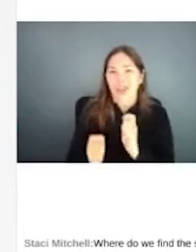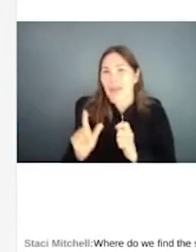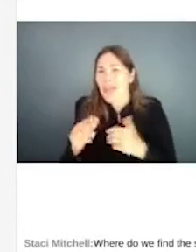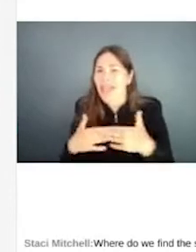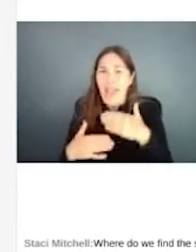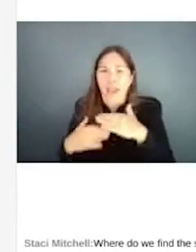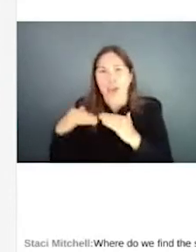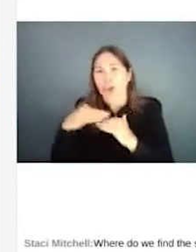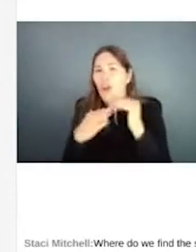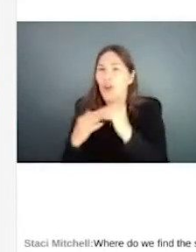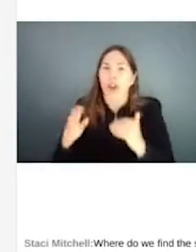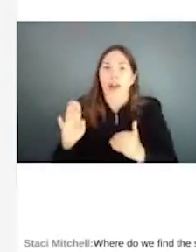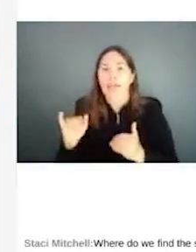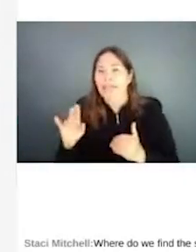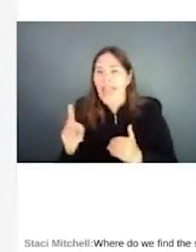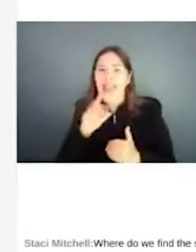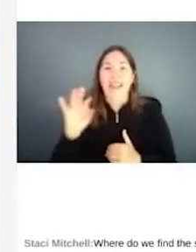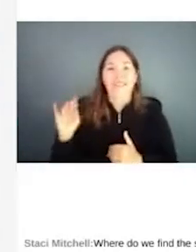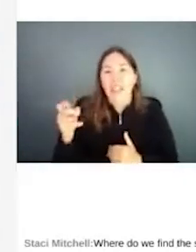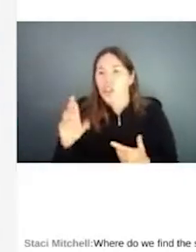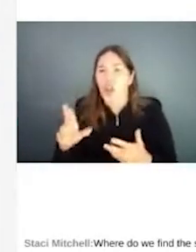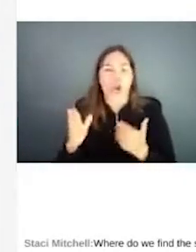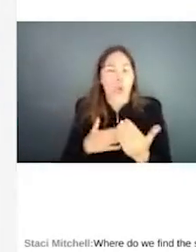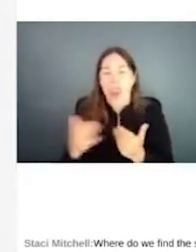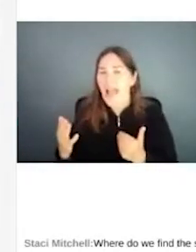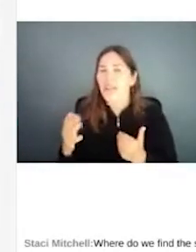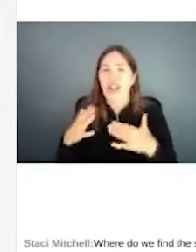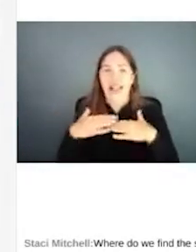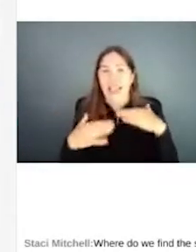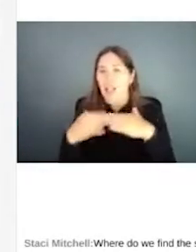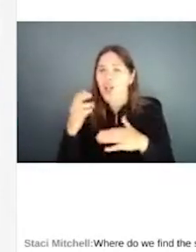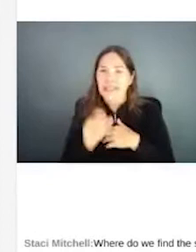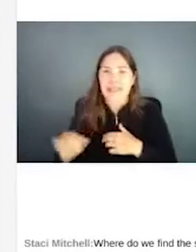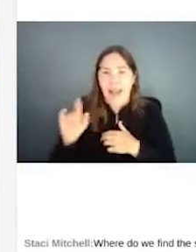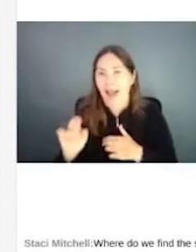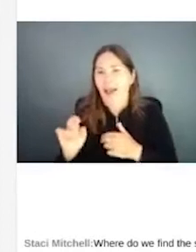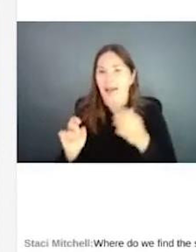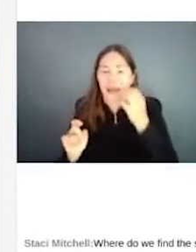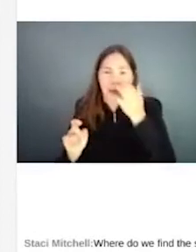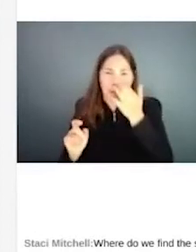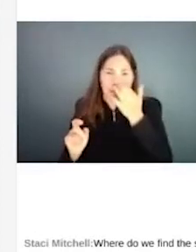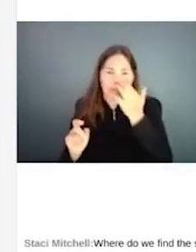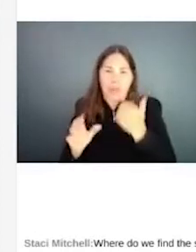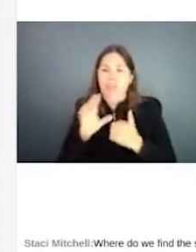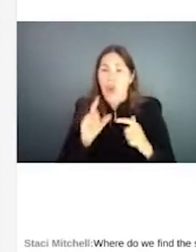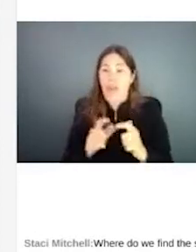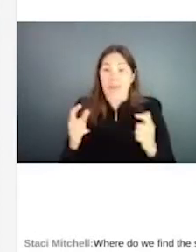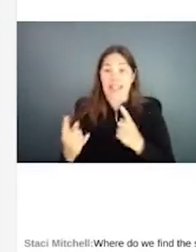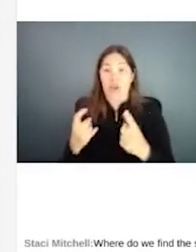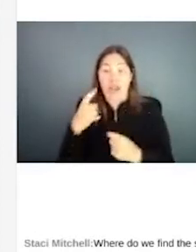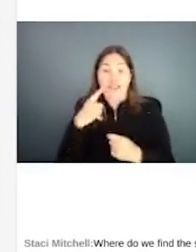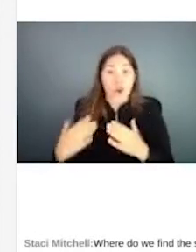modes, filters, whatever it is, layer styles. And so the biggest question for